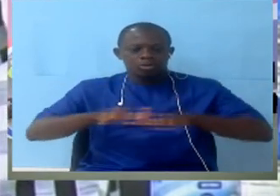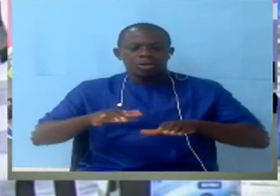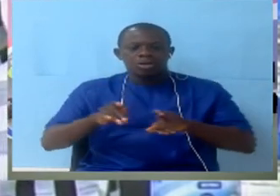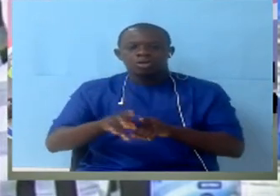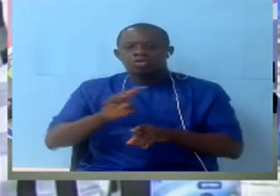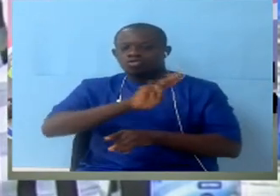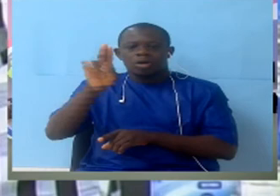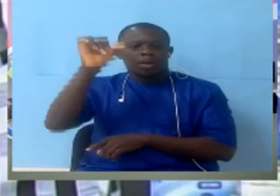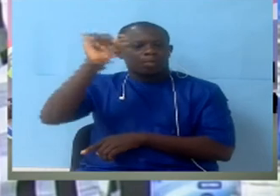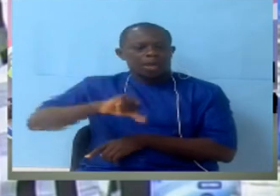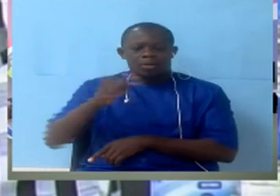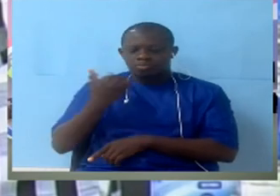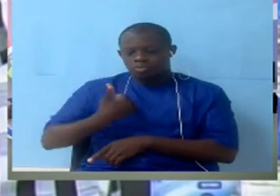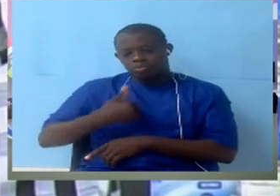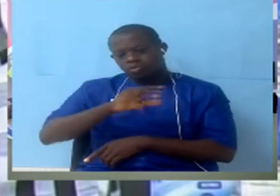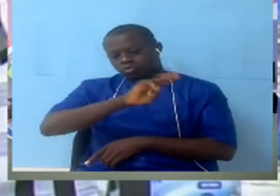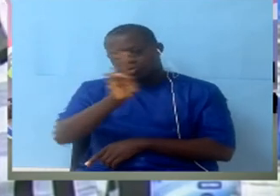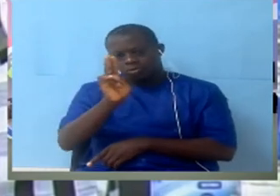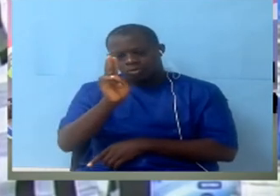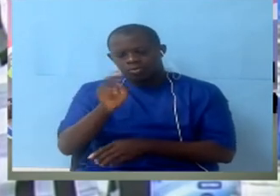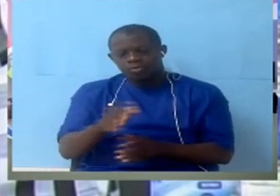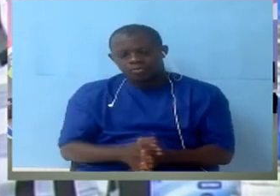They are not bad